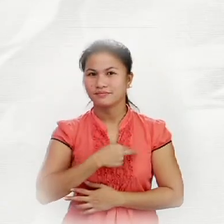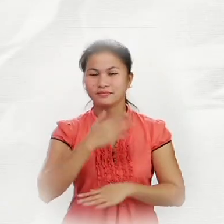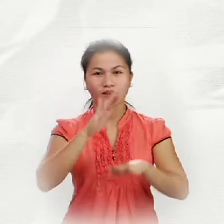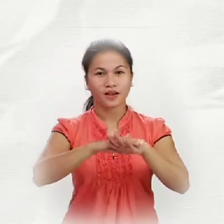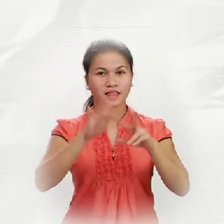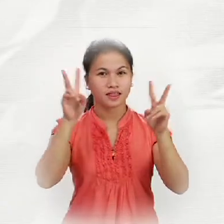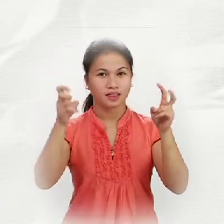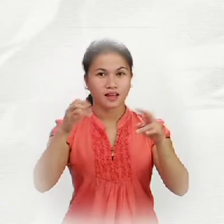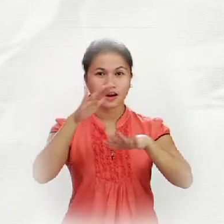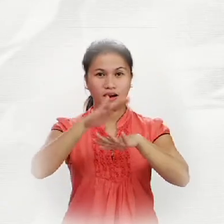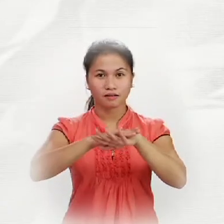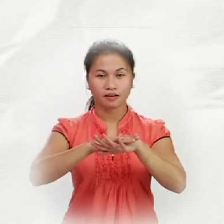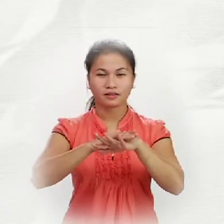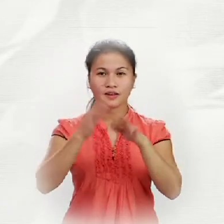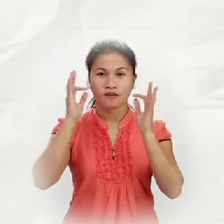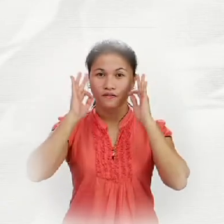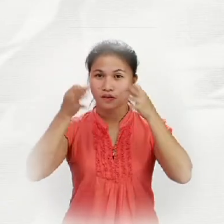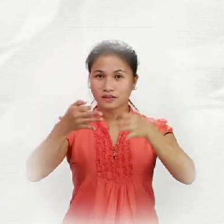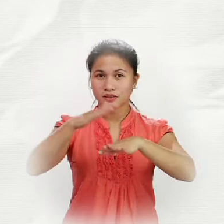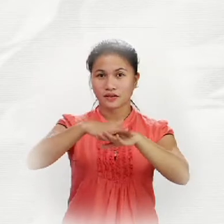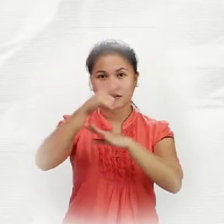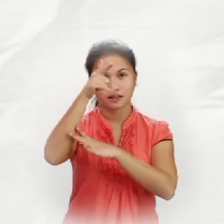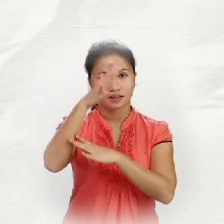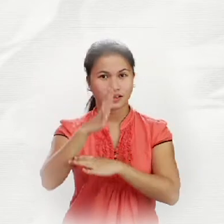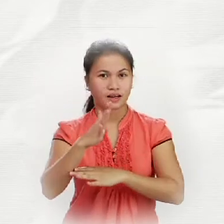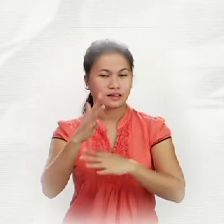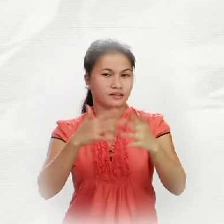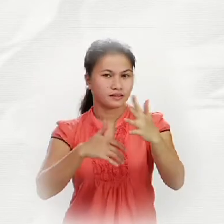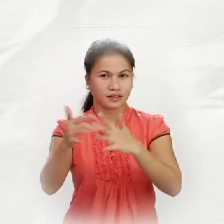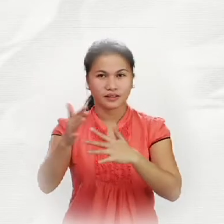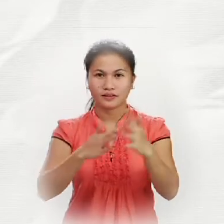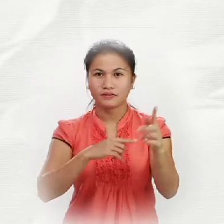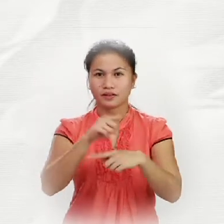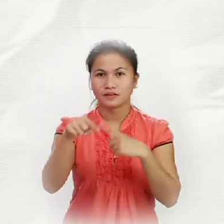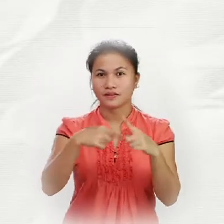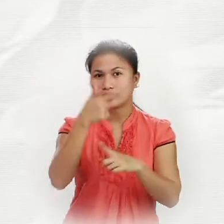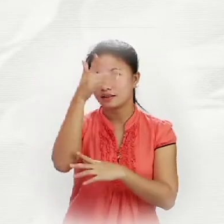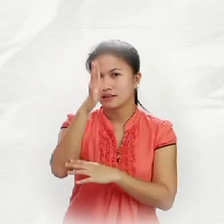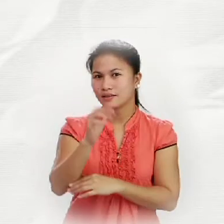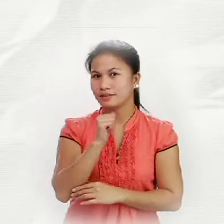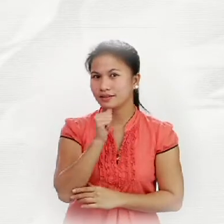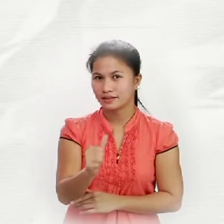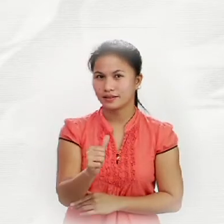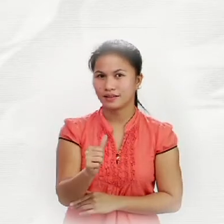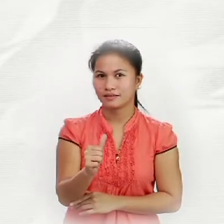focusing on God even when God does not